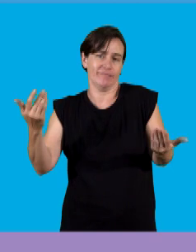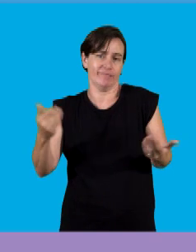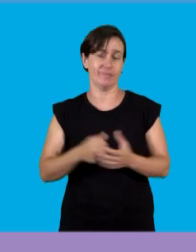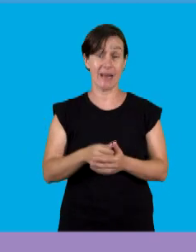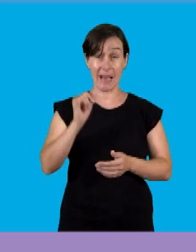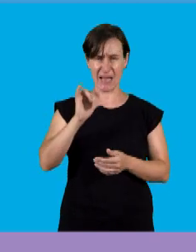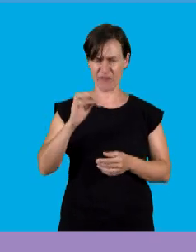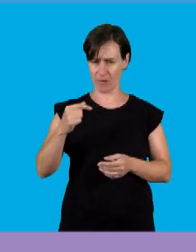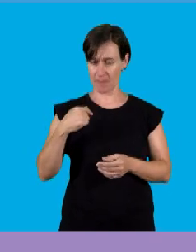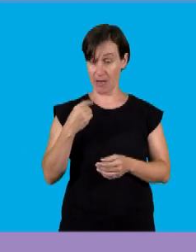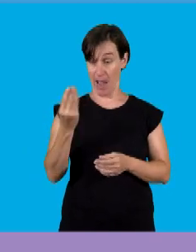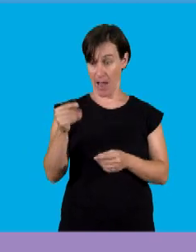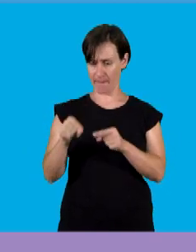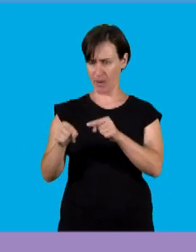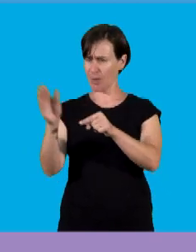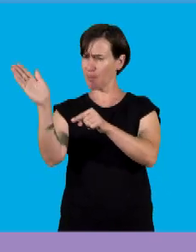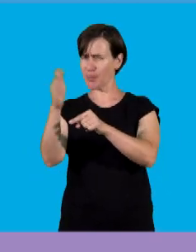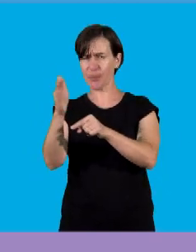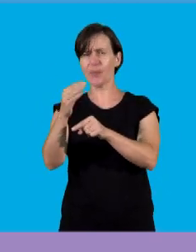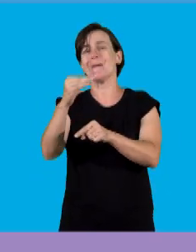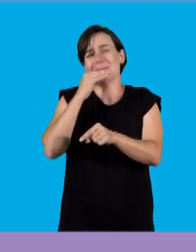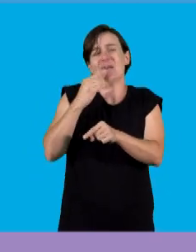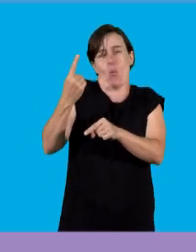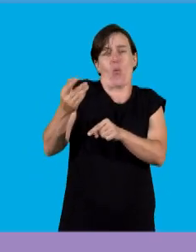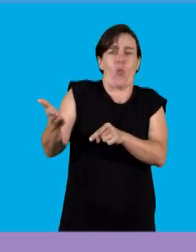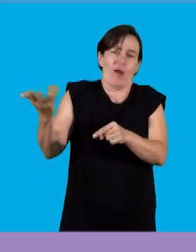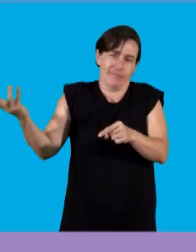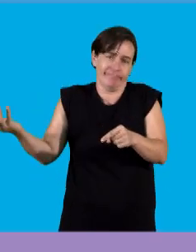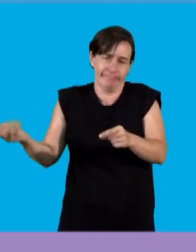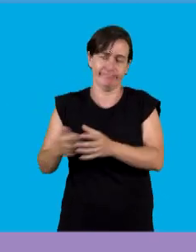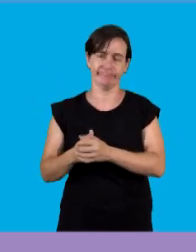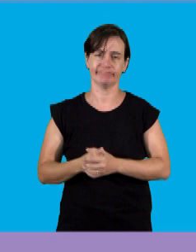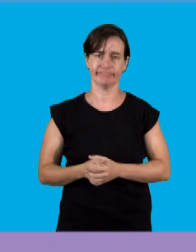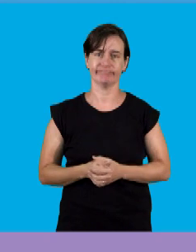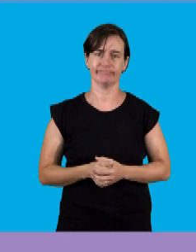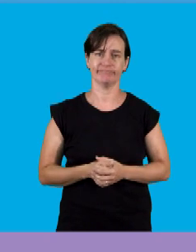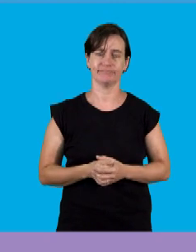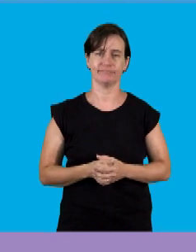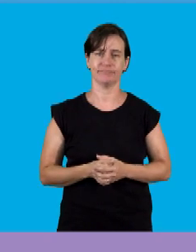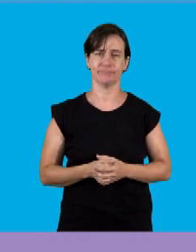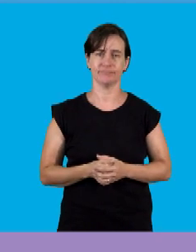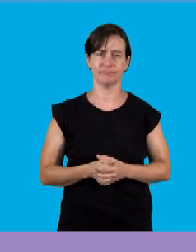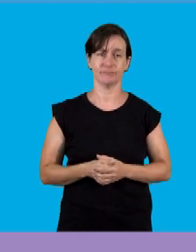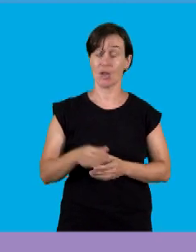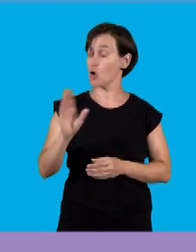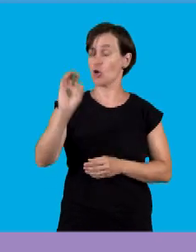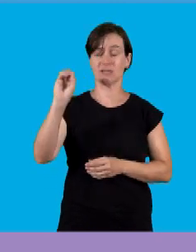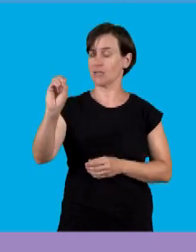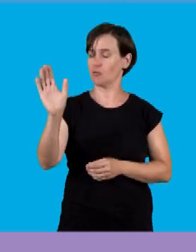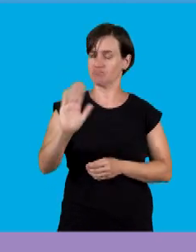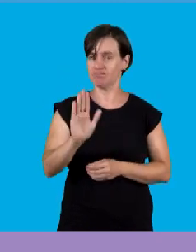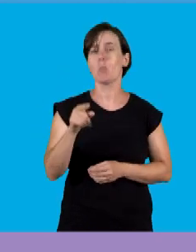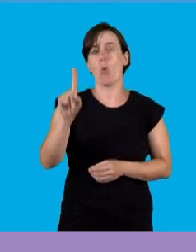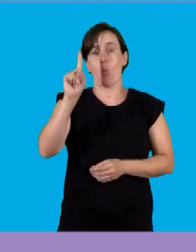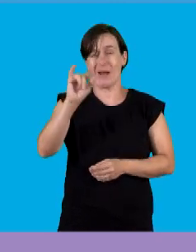Remember, if you do not see an exponent there, there is always an exponent, and that is our exponent 1. It is not 0,